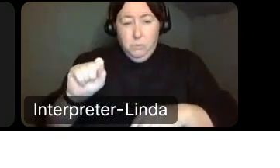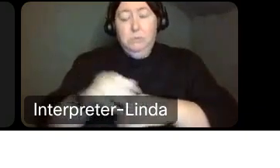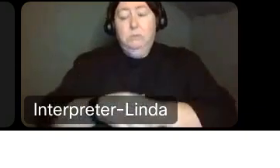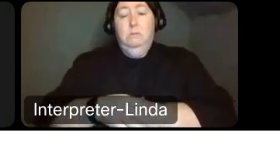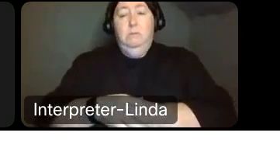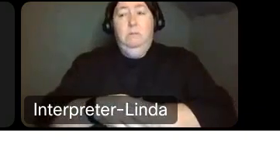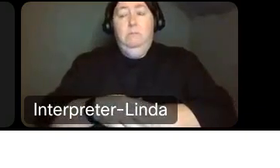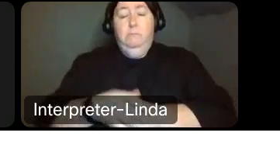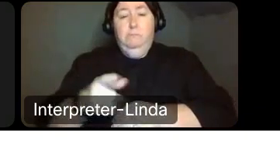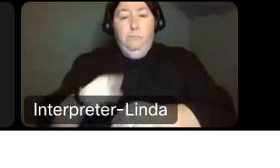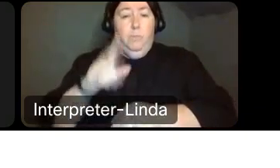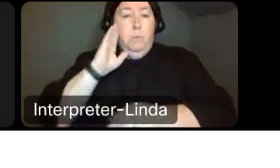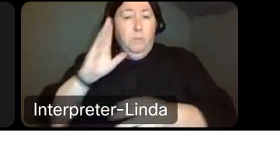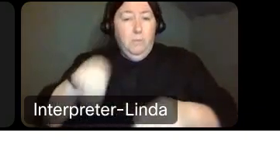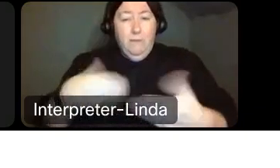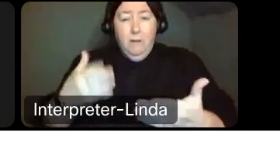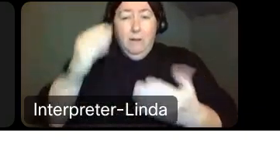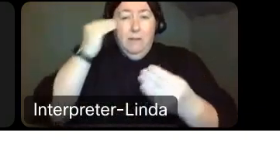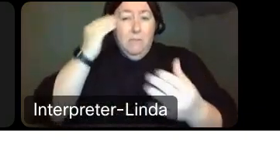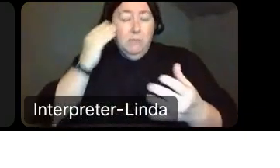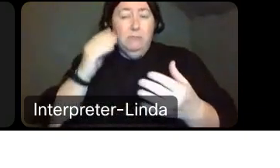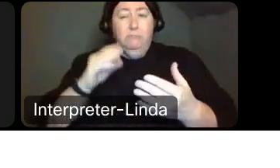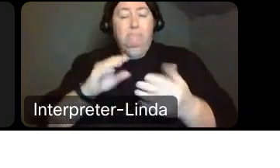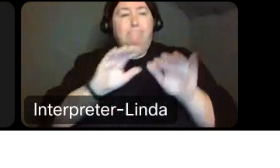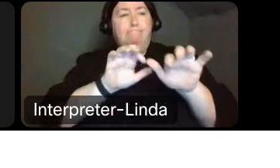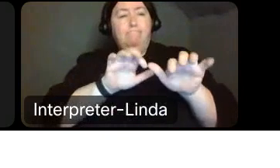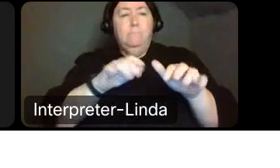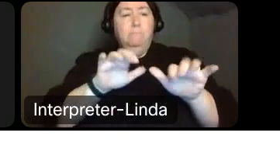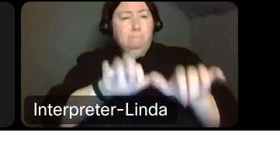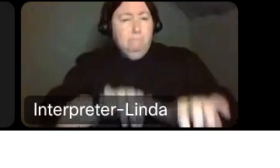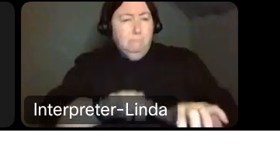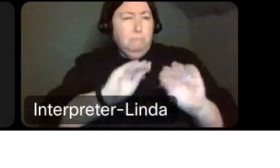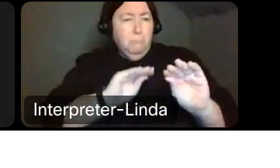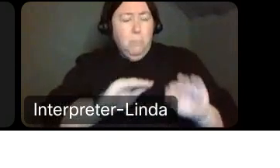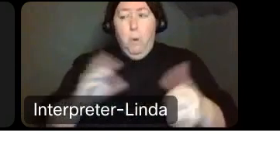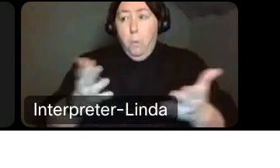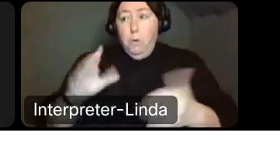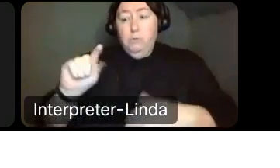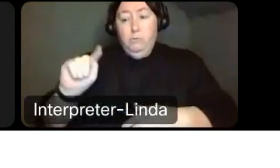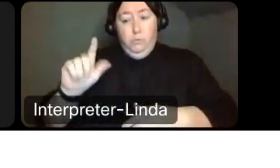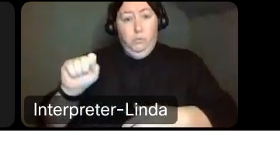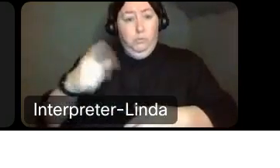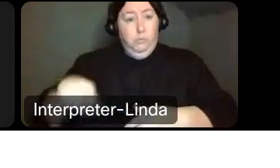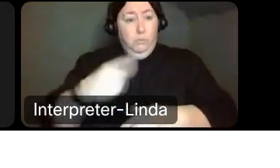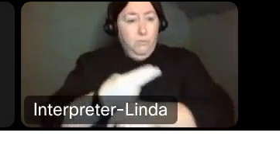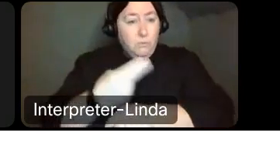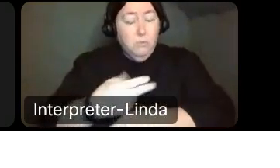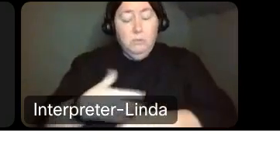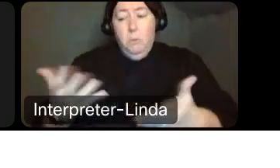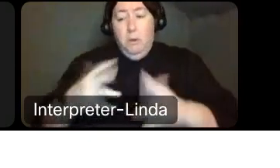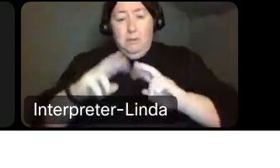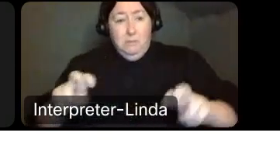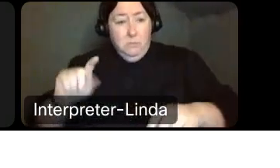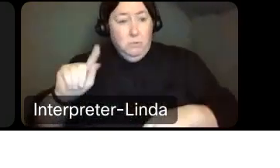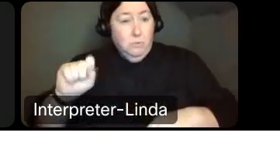provide information within the data about what tools you've used, what assessment tools you've used, and the results